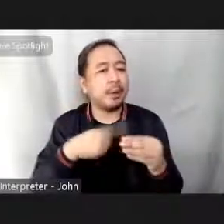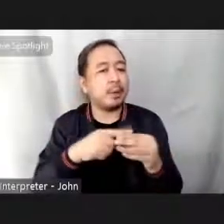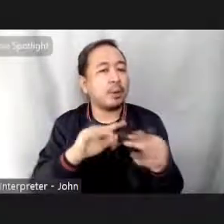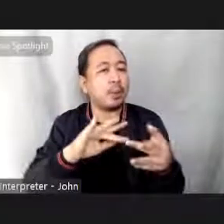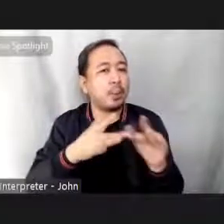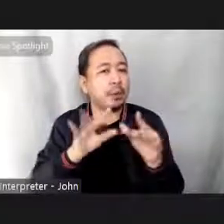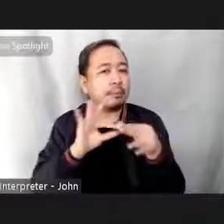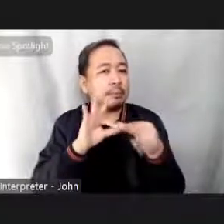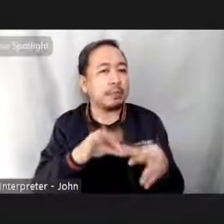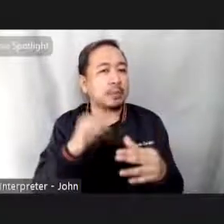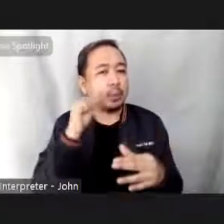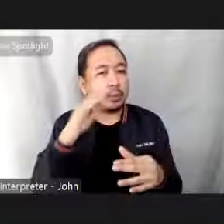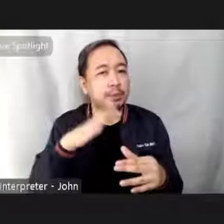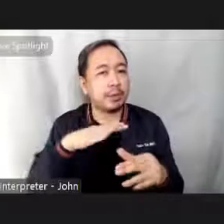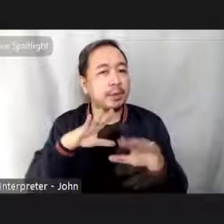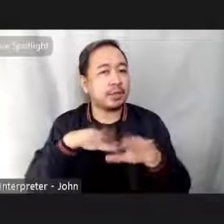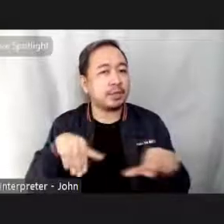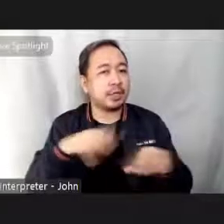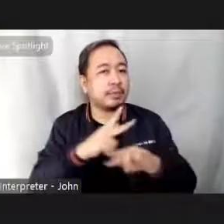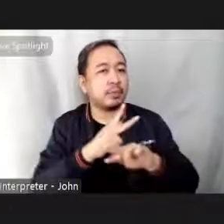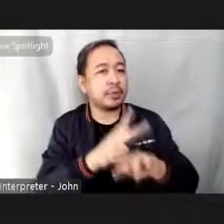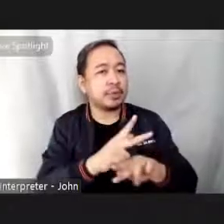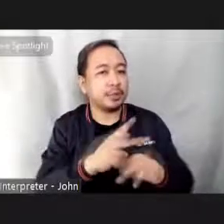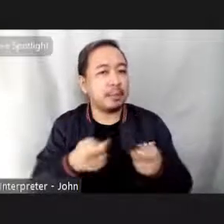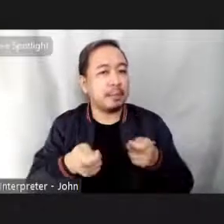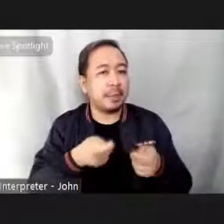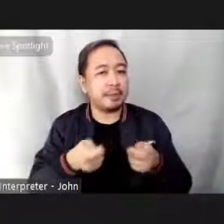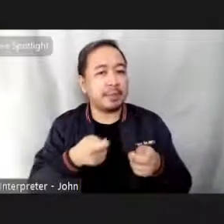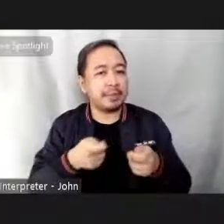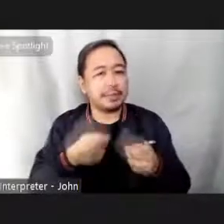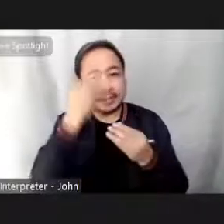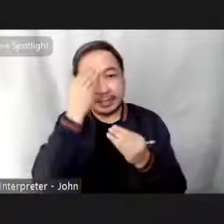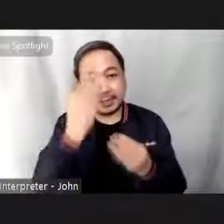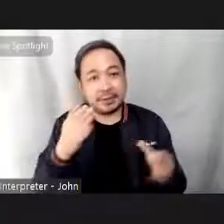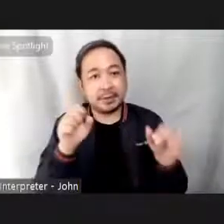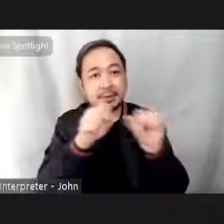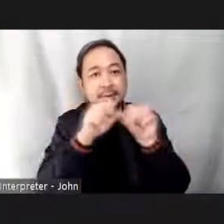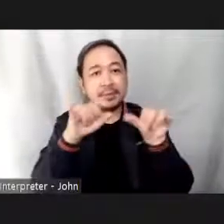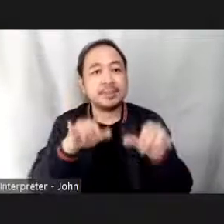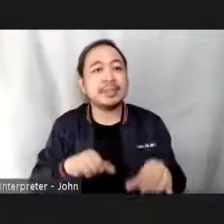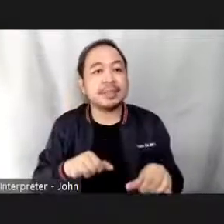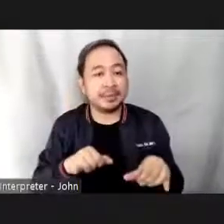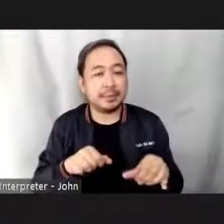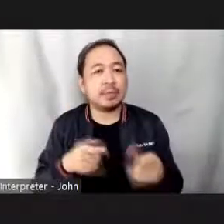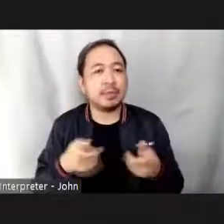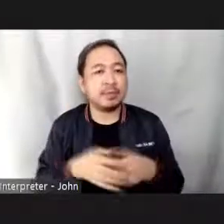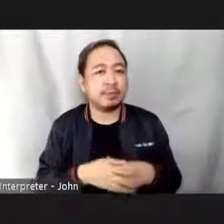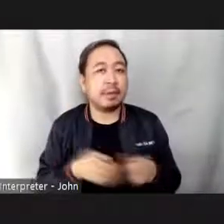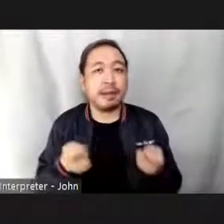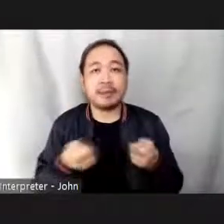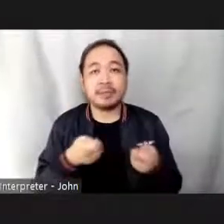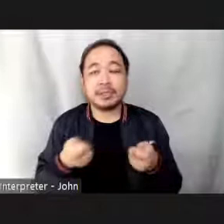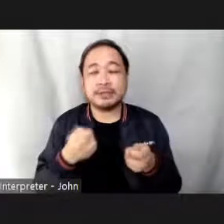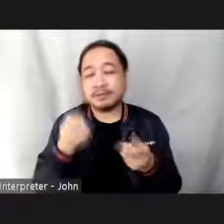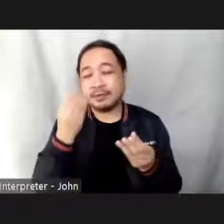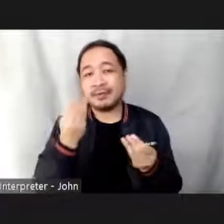Management Information System, or web-based WCPMISB administrative data.